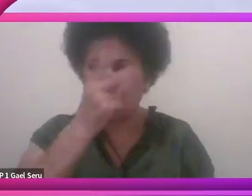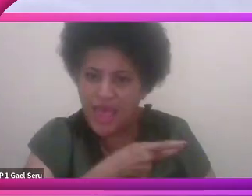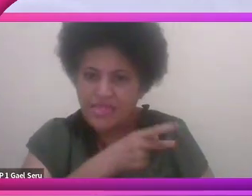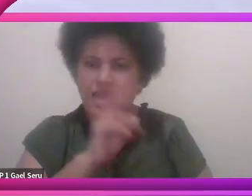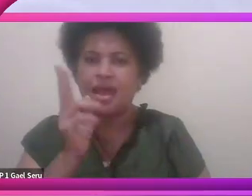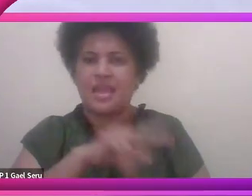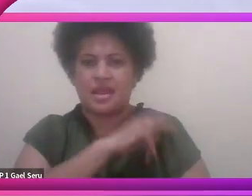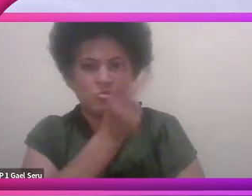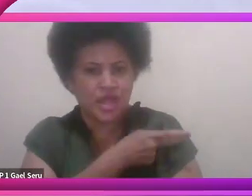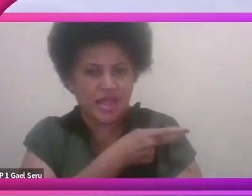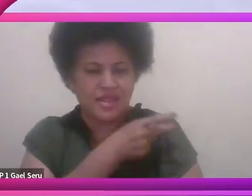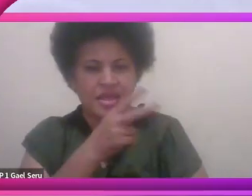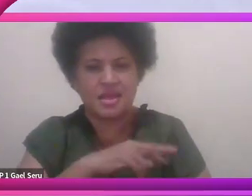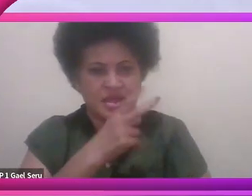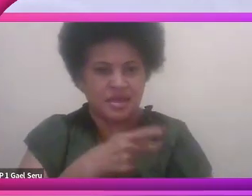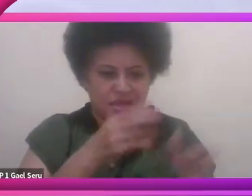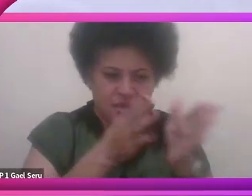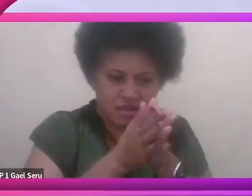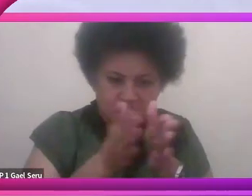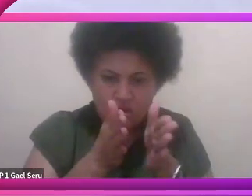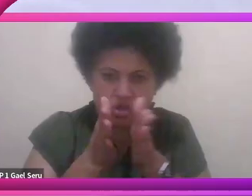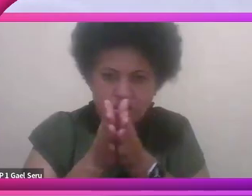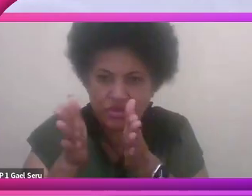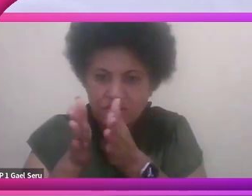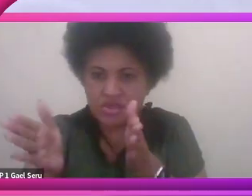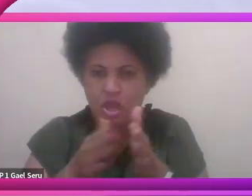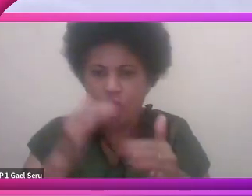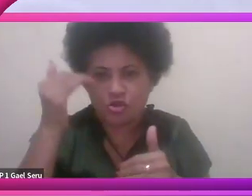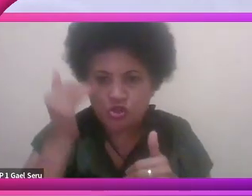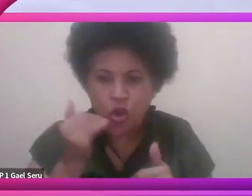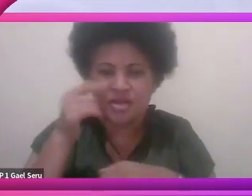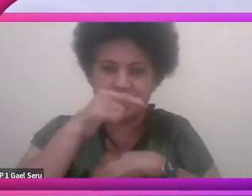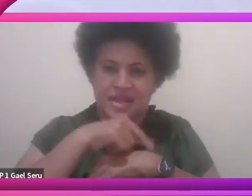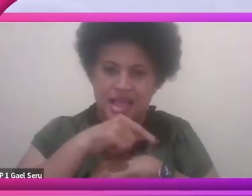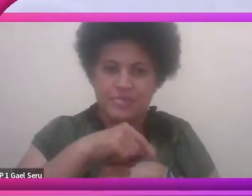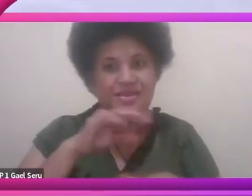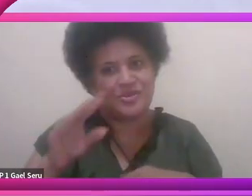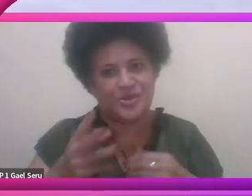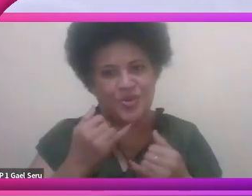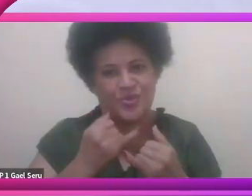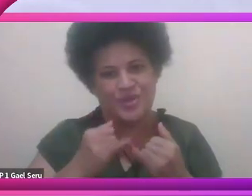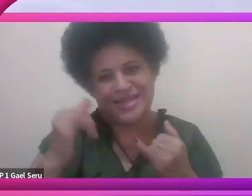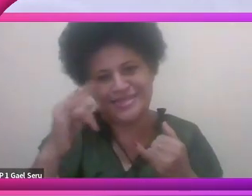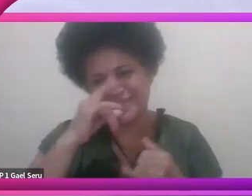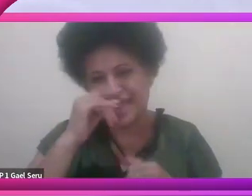evidence show that it's a risk of surgical for her complication and also severe and other diseases as well. In the